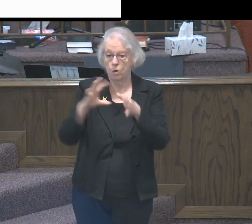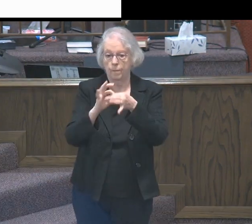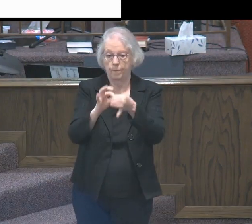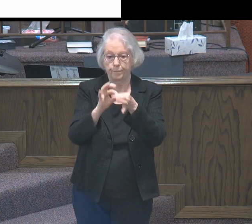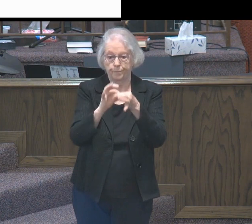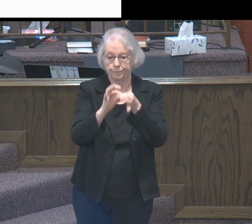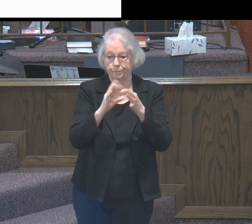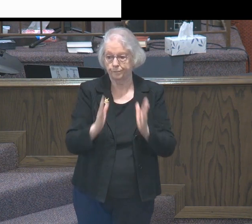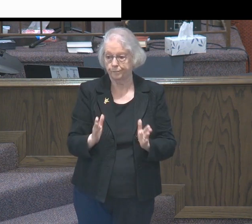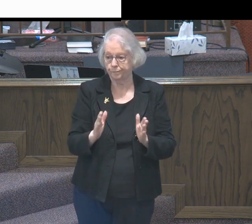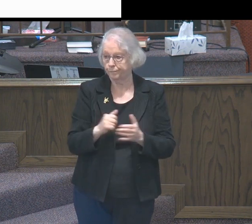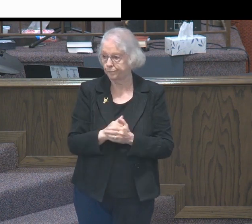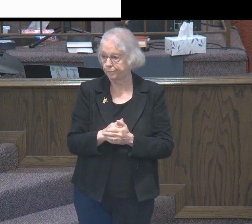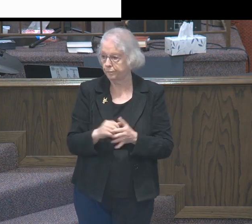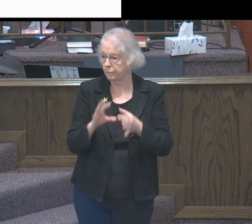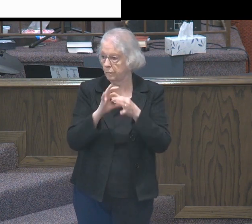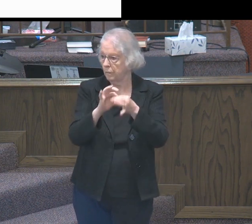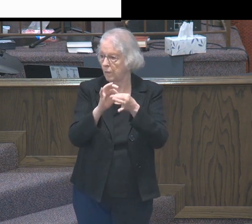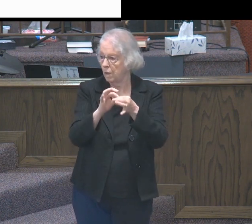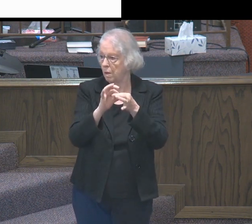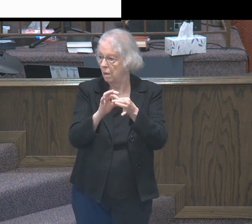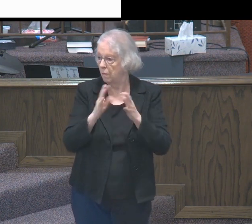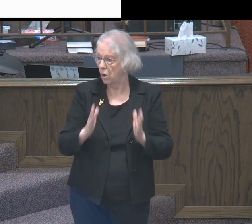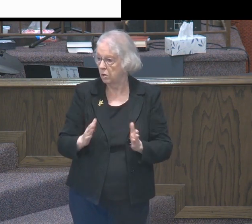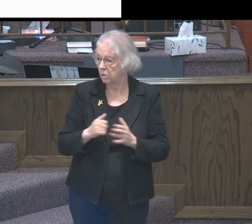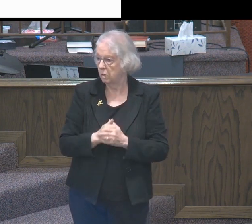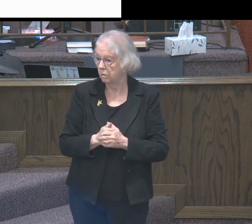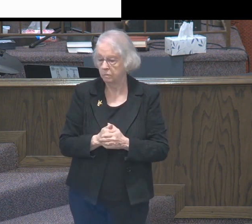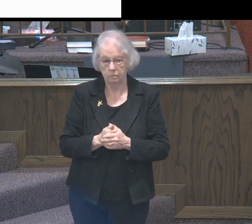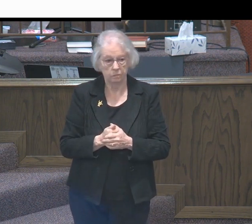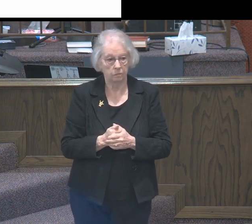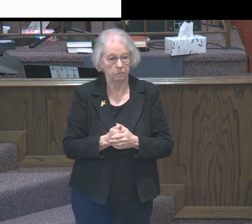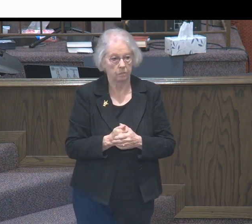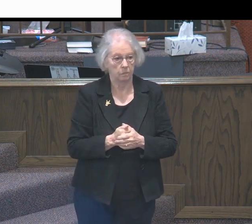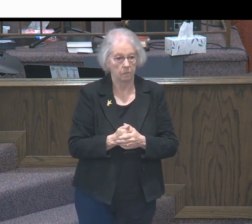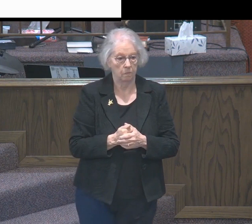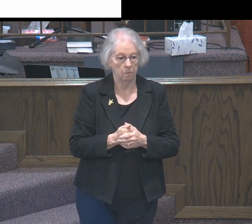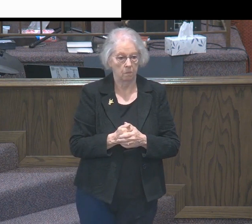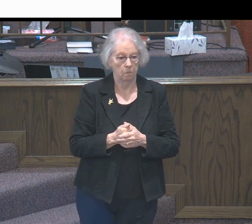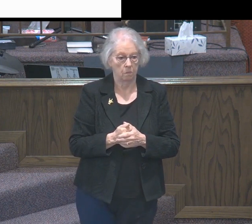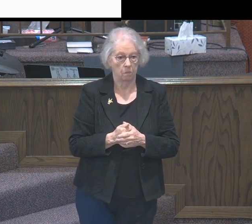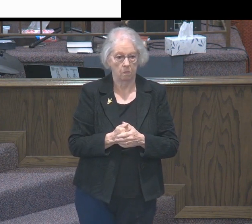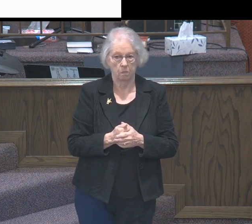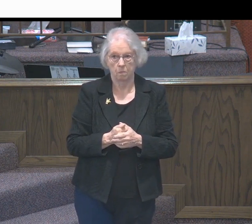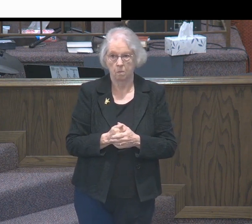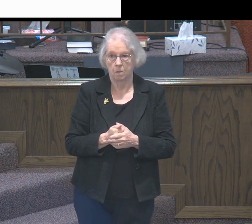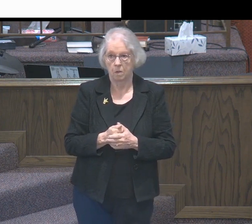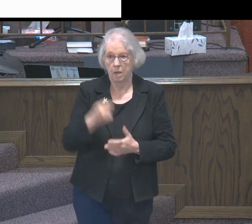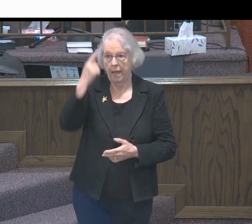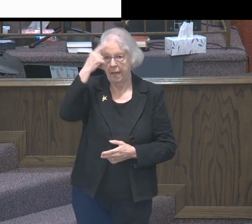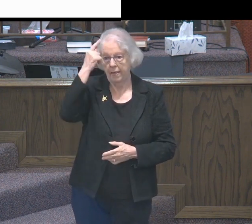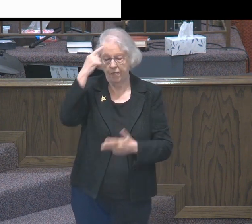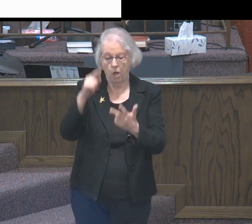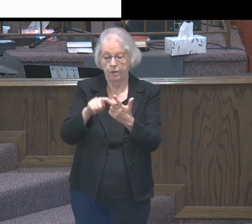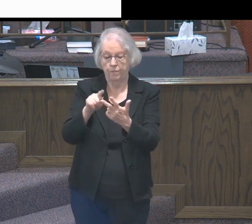Your partner. What does that mean? Well, right off the top of my head, I can think of three, right? The person